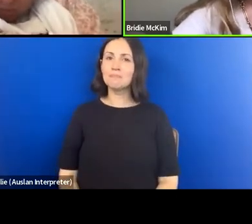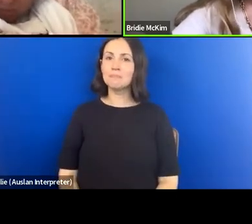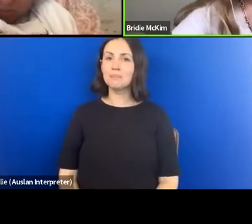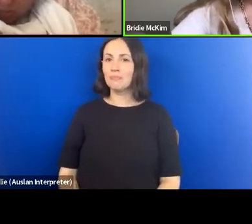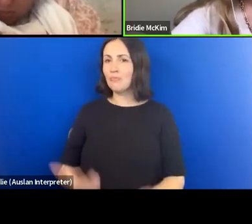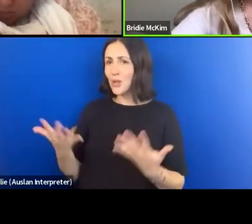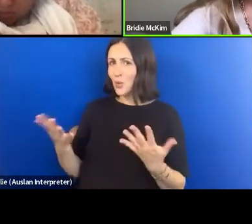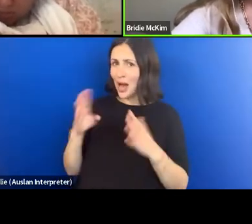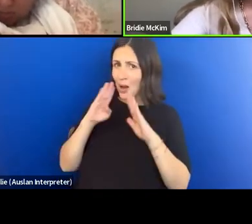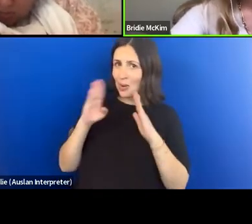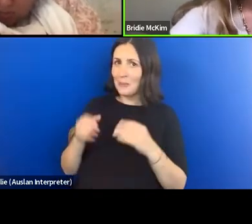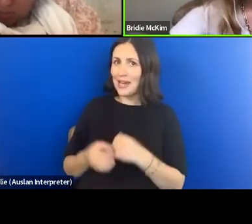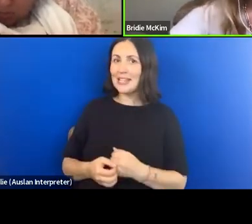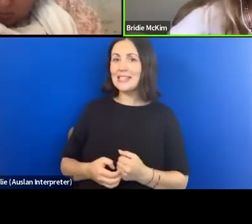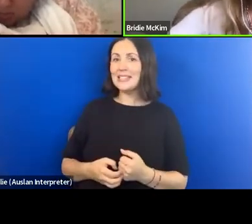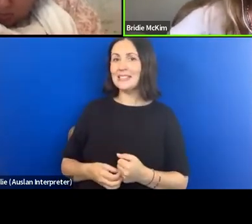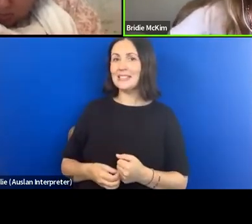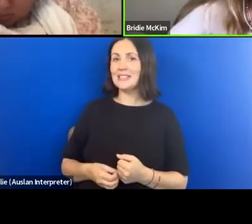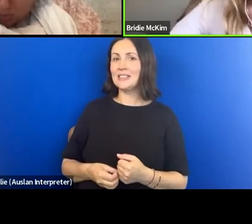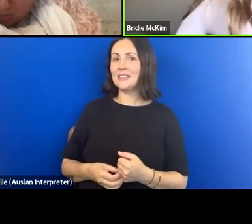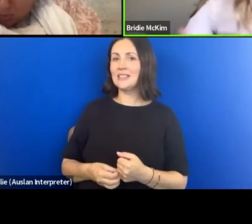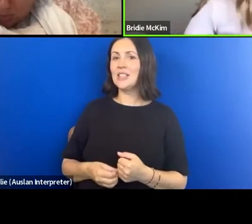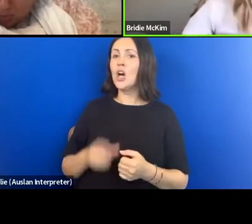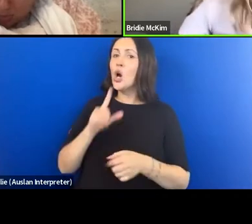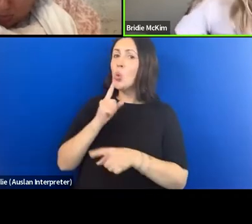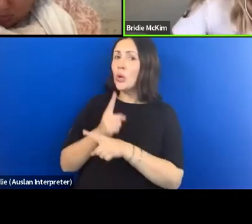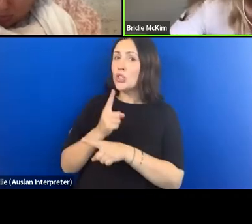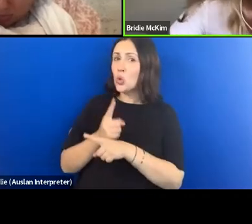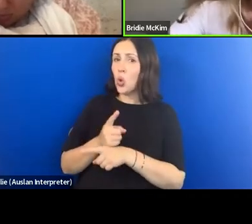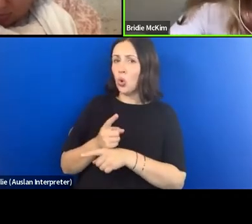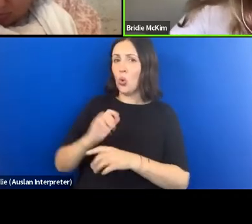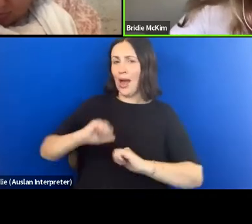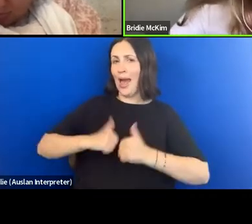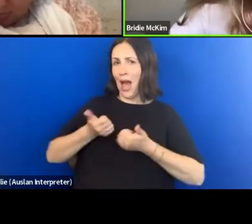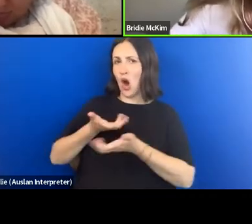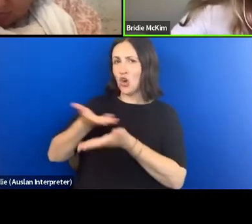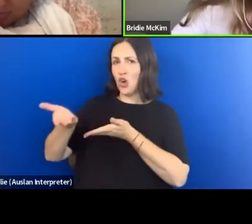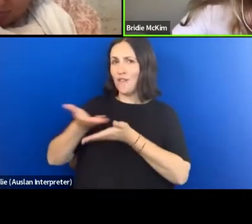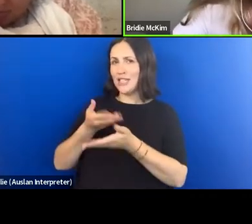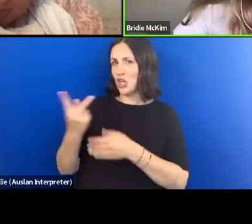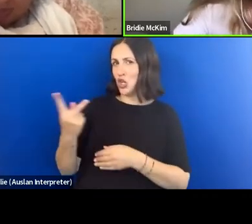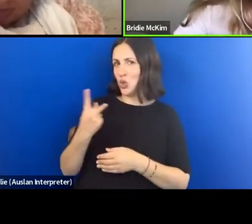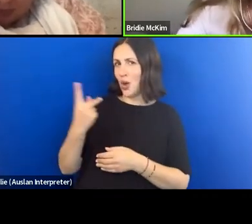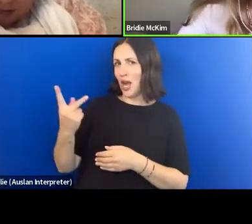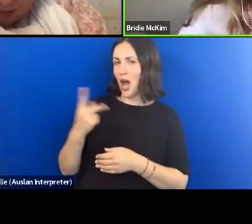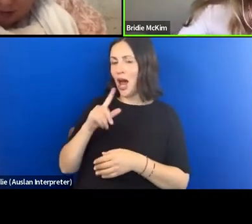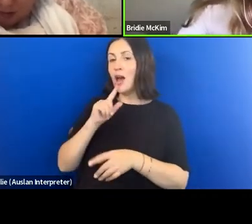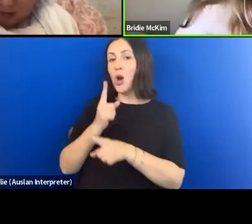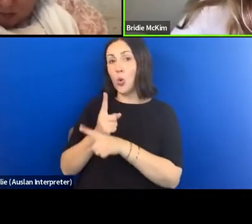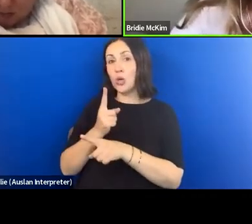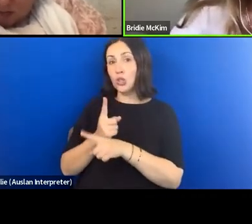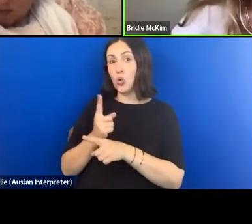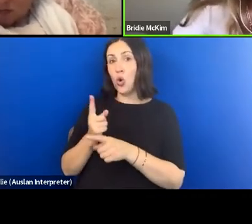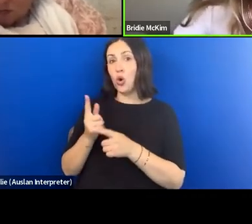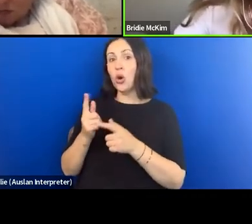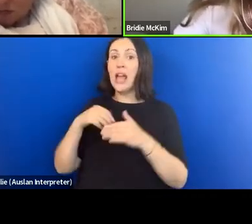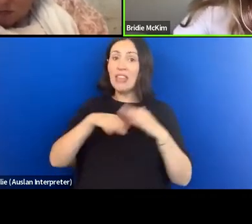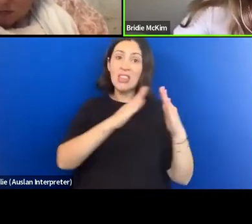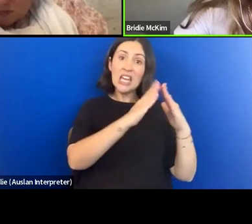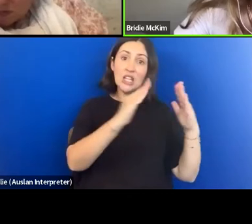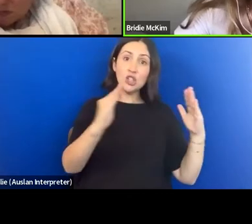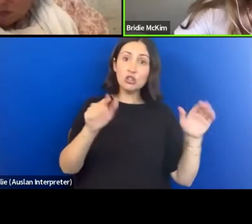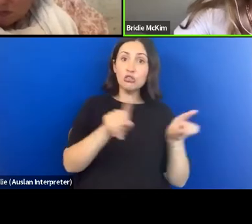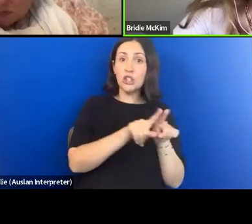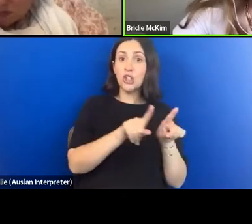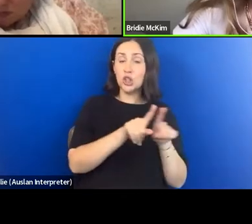amazing. We talk a lot about, well, in our conversations, you and I, and more generally in the disability